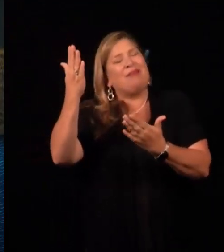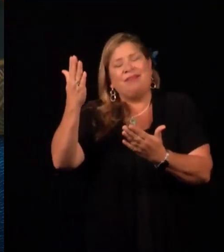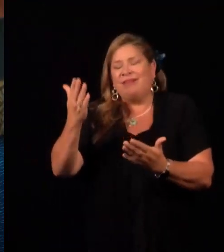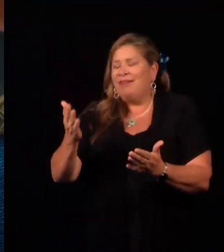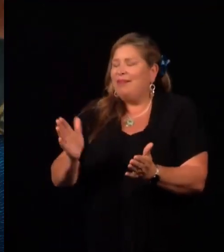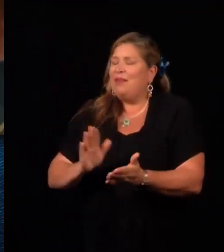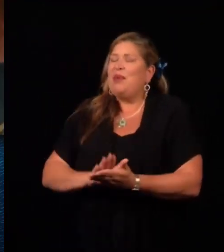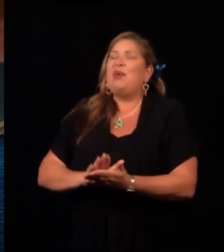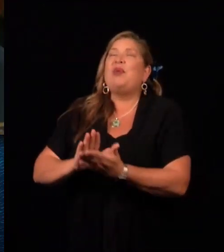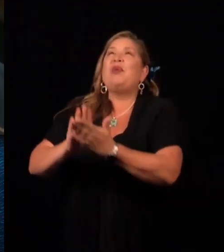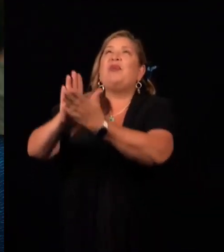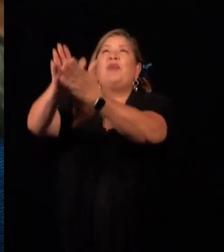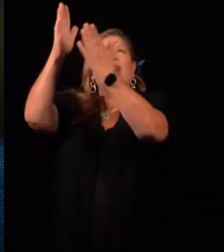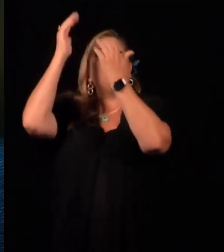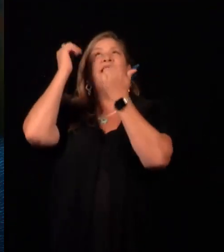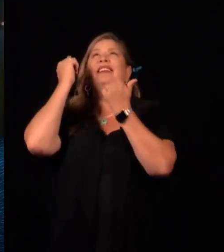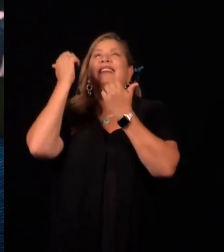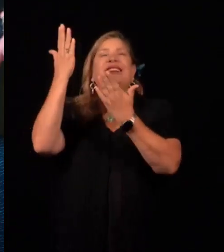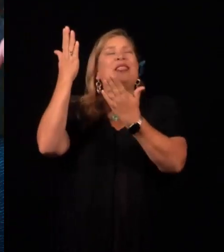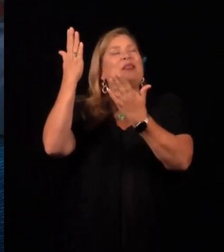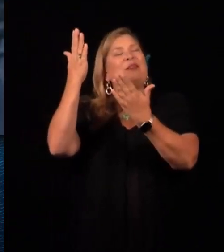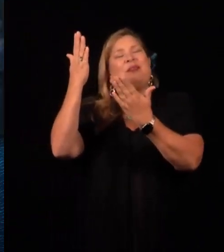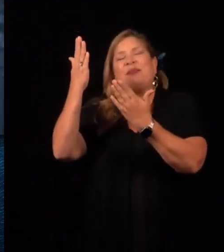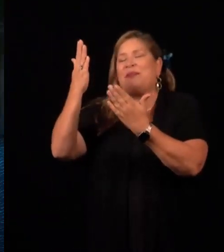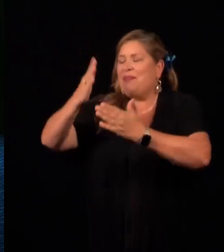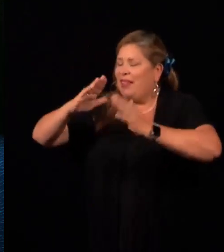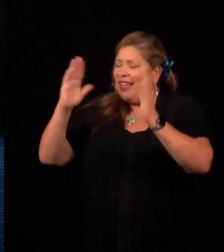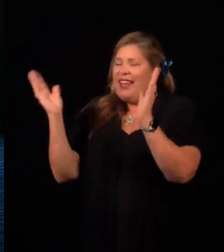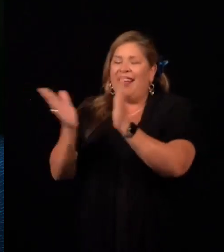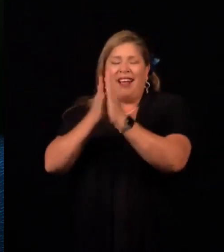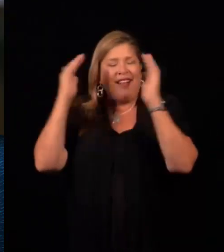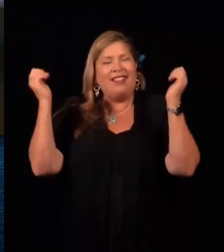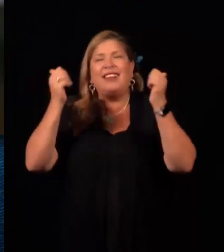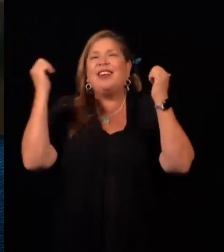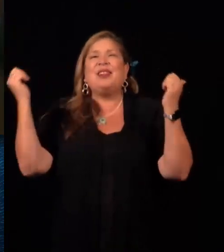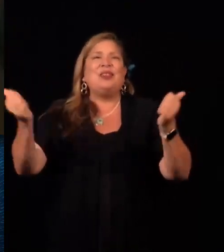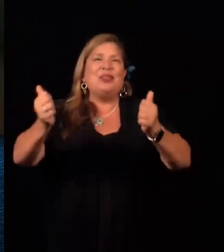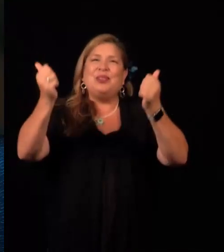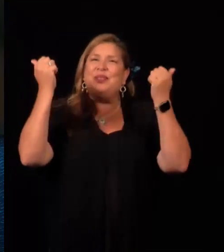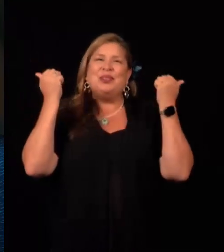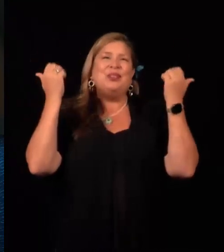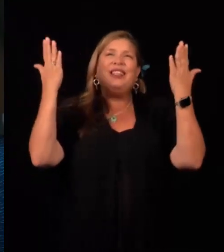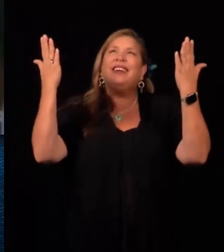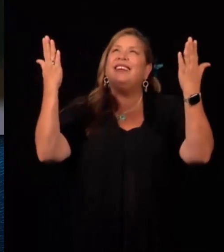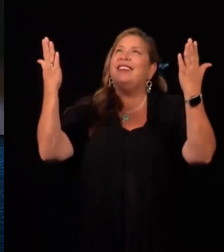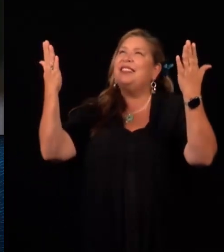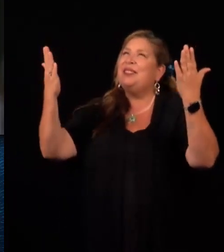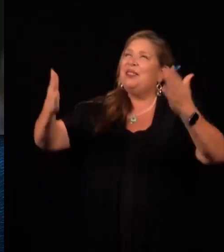Praise Him, oh, praise Him, hallelujah.